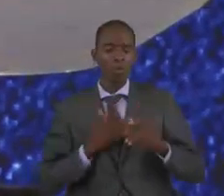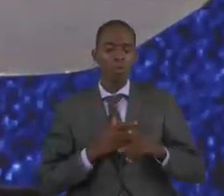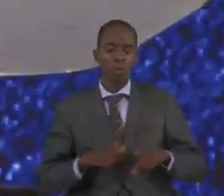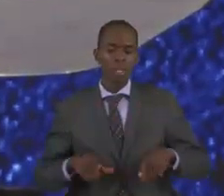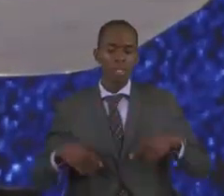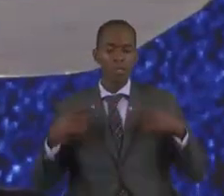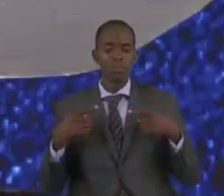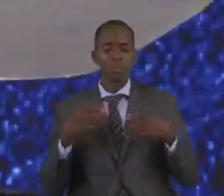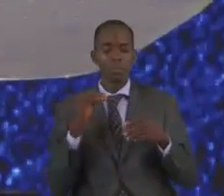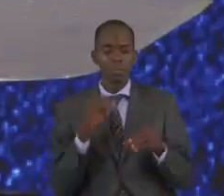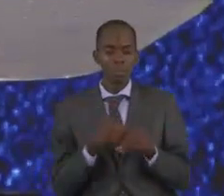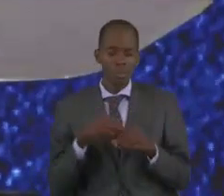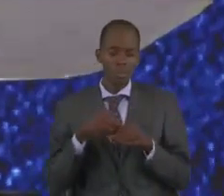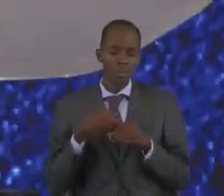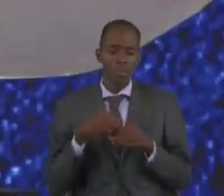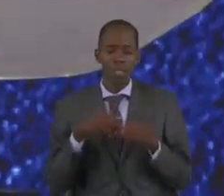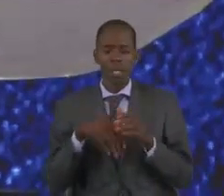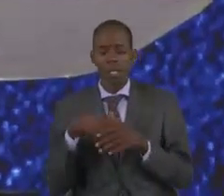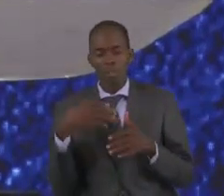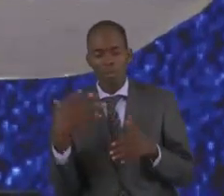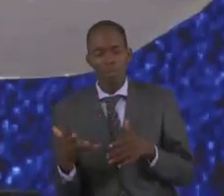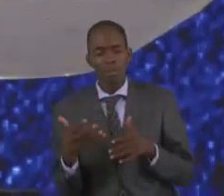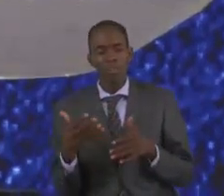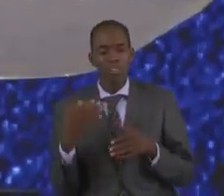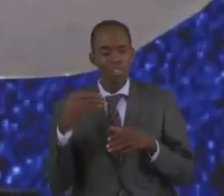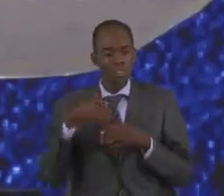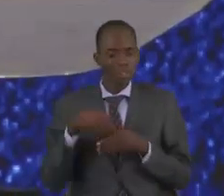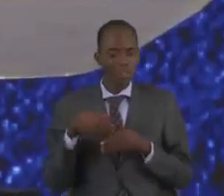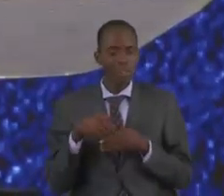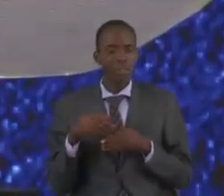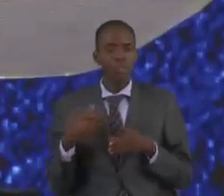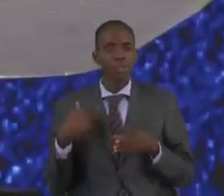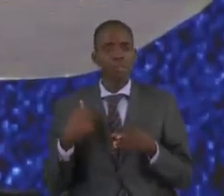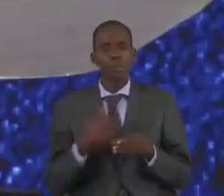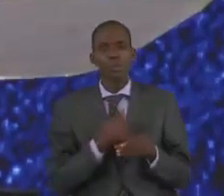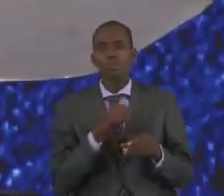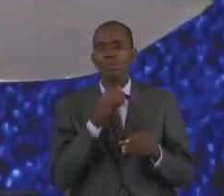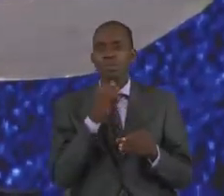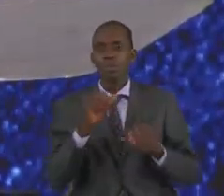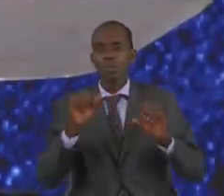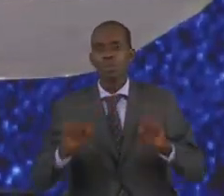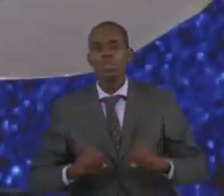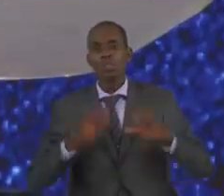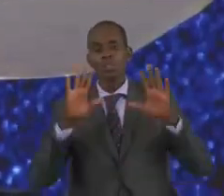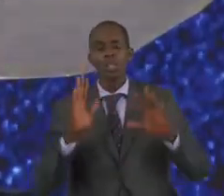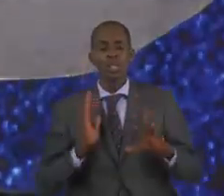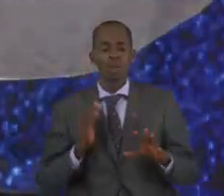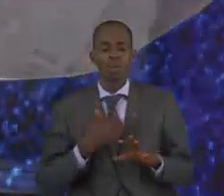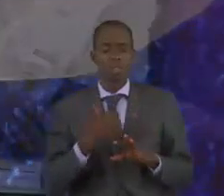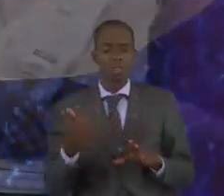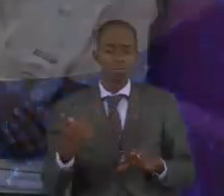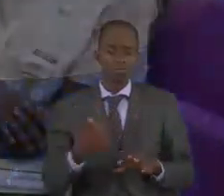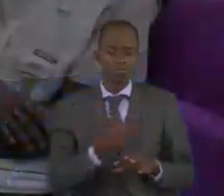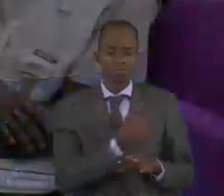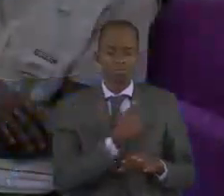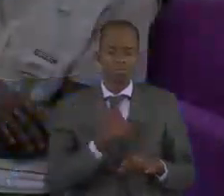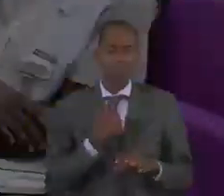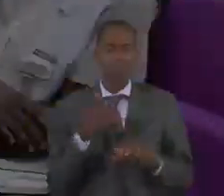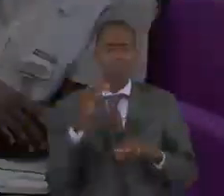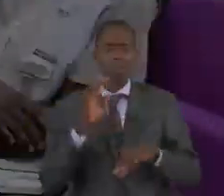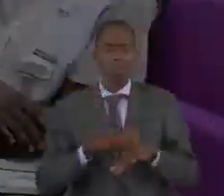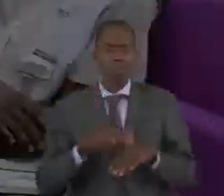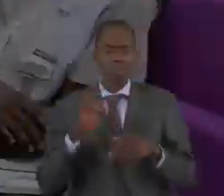inward, outward, outside, inside. We should not submit any part of our lives